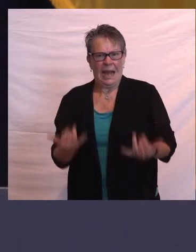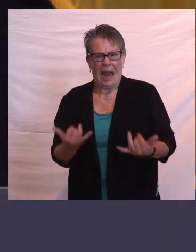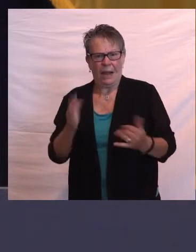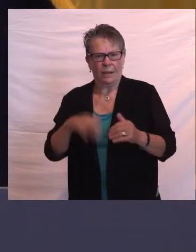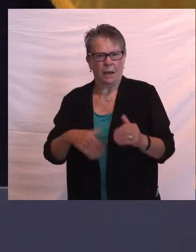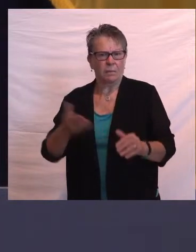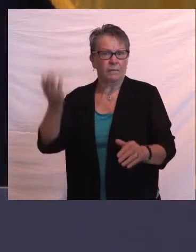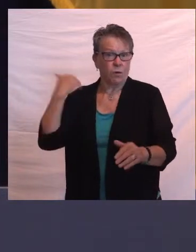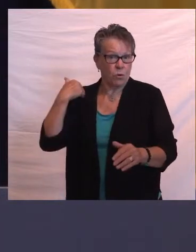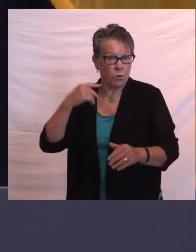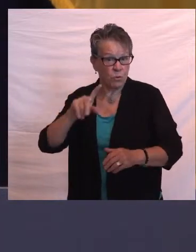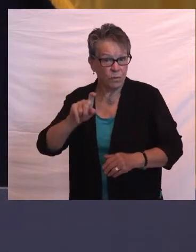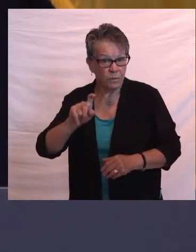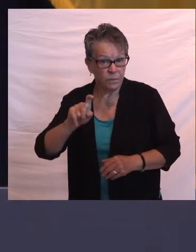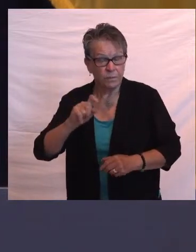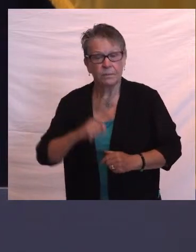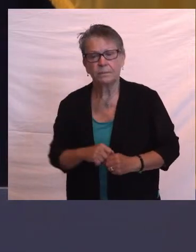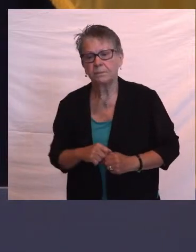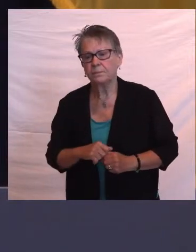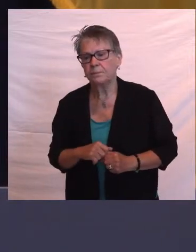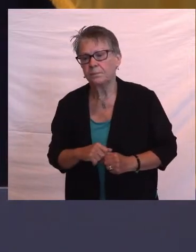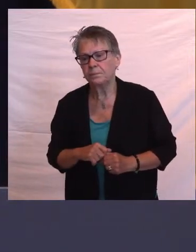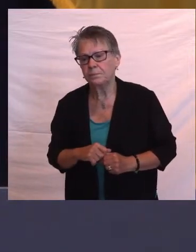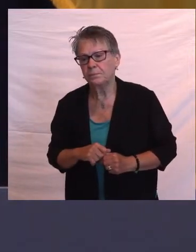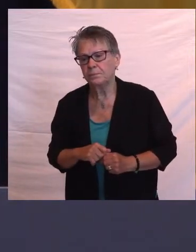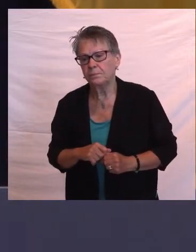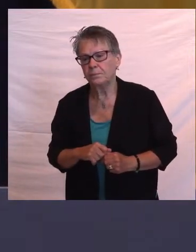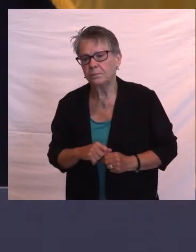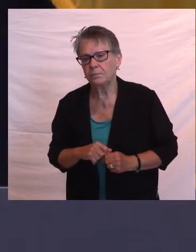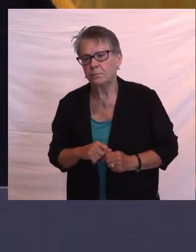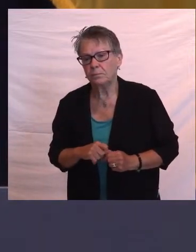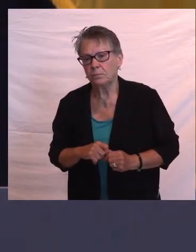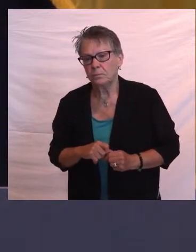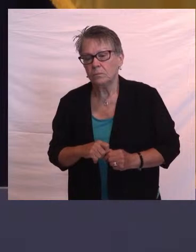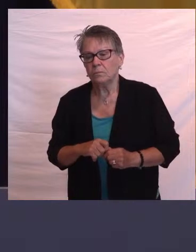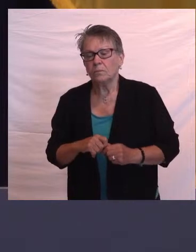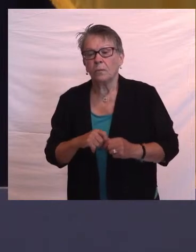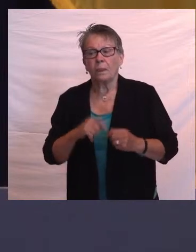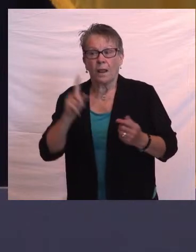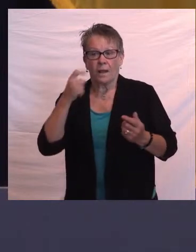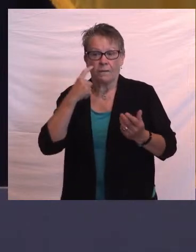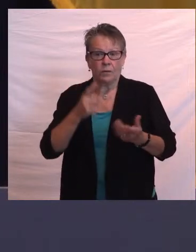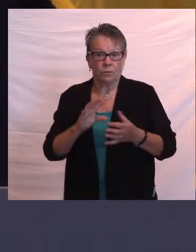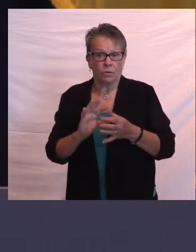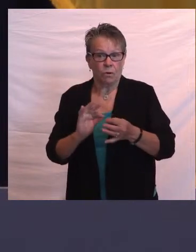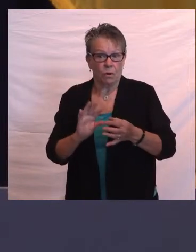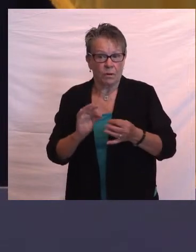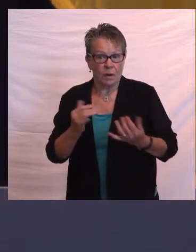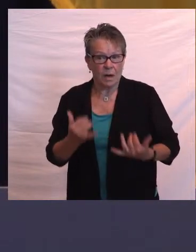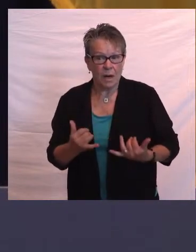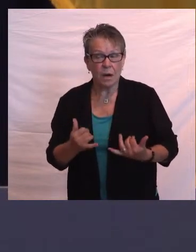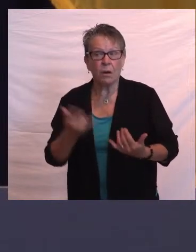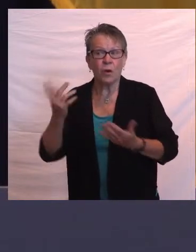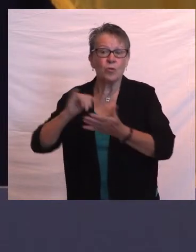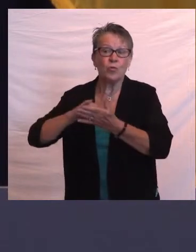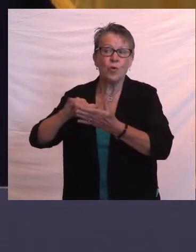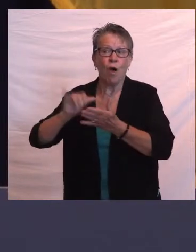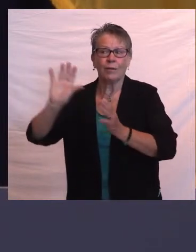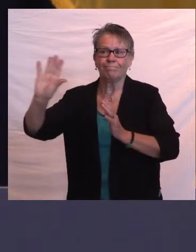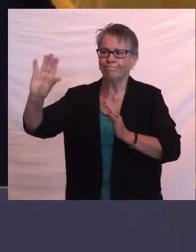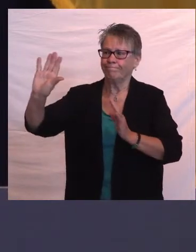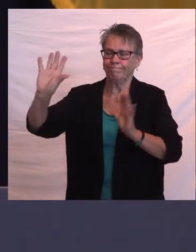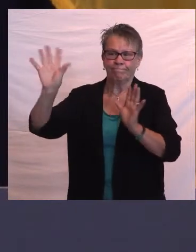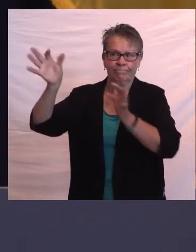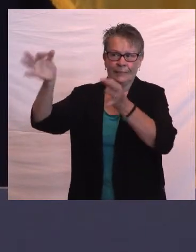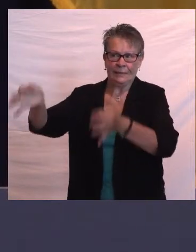No, I don't know that I'm not read in completely to the New York situation. And by the way, I should say I had